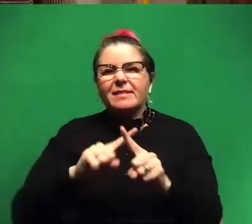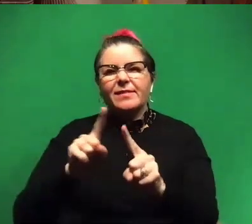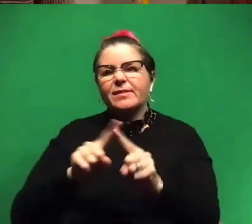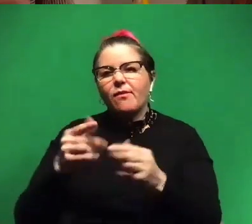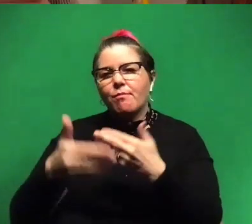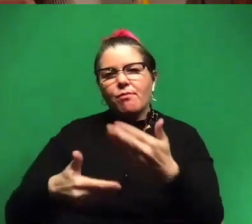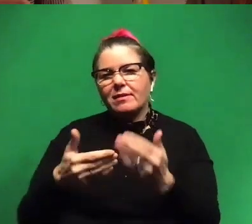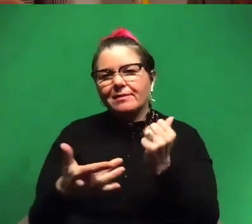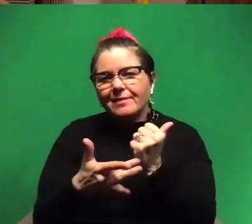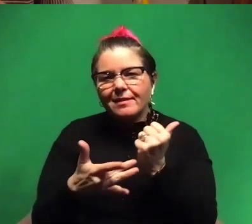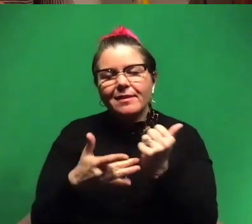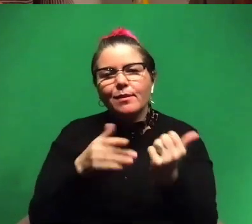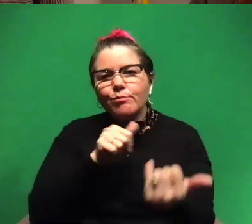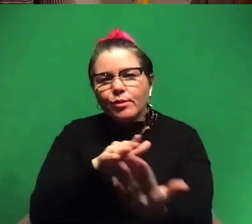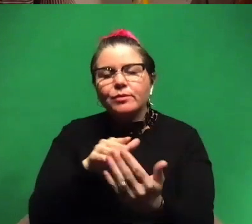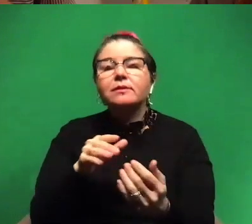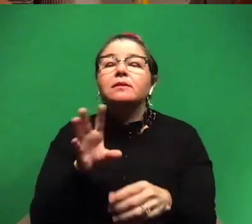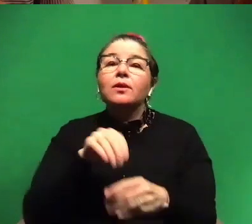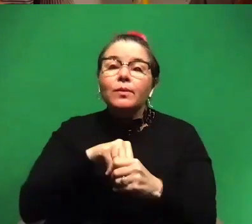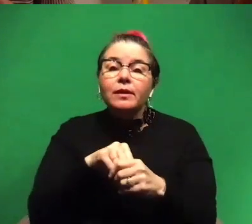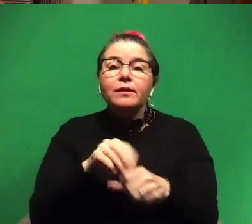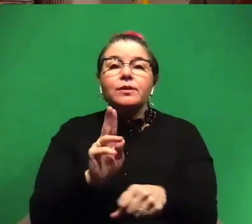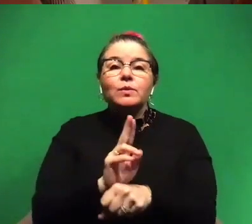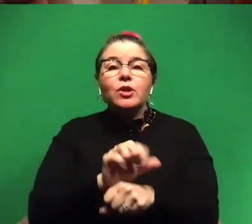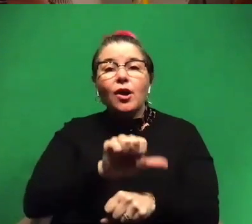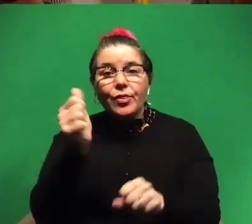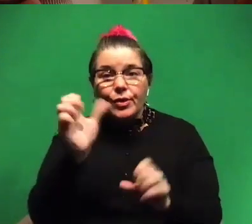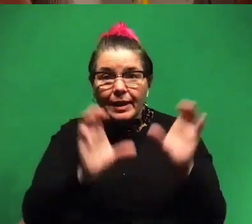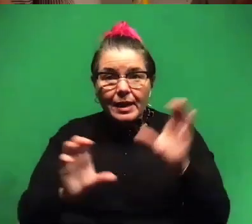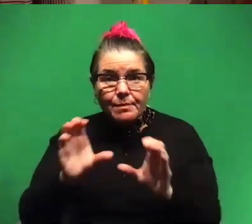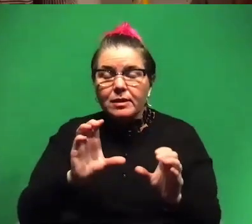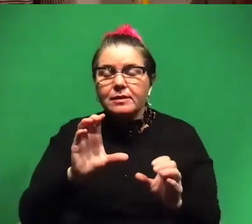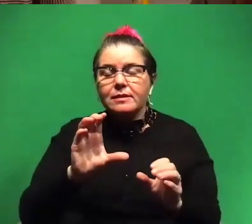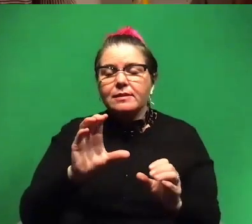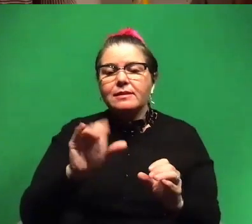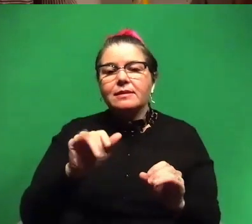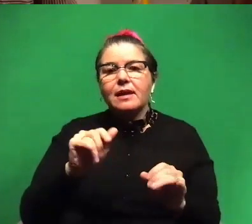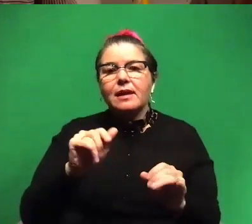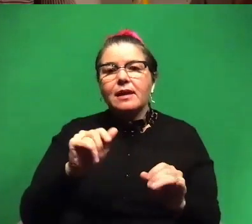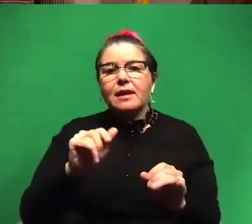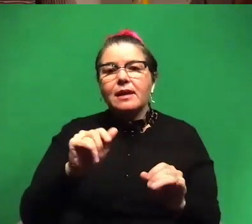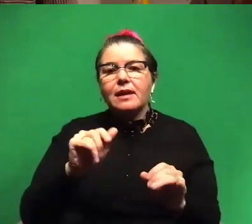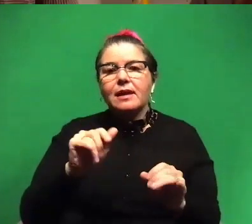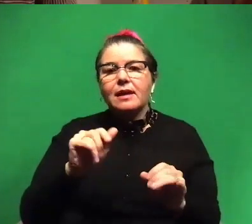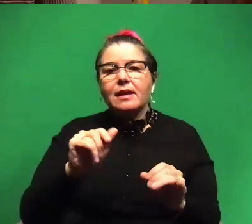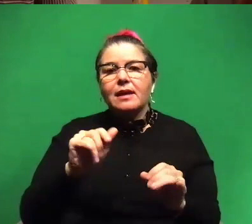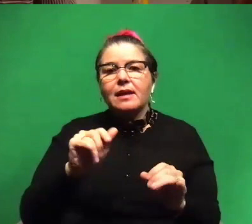processing techniques. Some of that includes using other chemicals like cyanide. So that's used a lot in gold